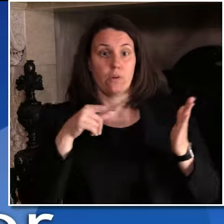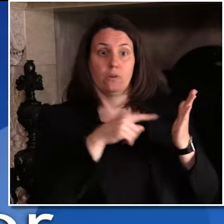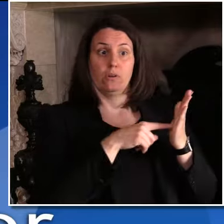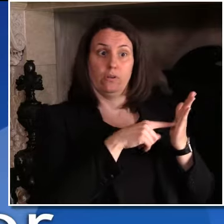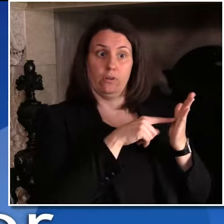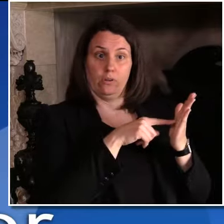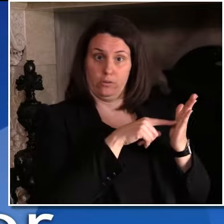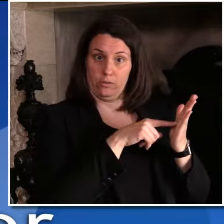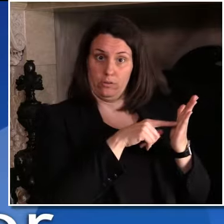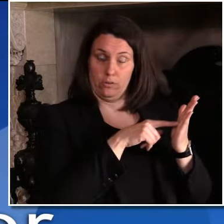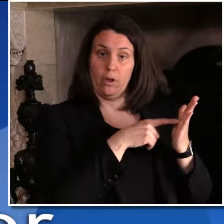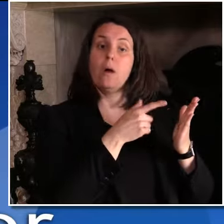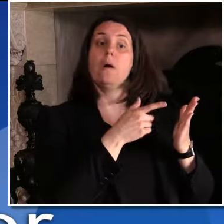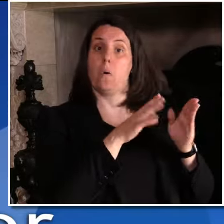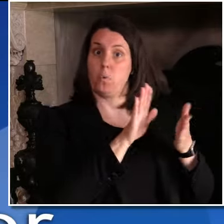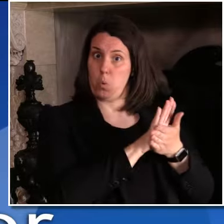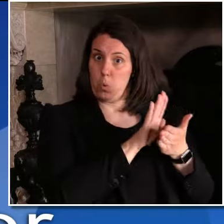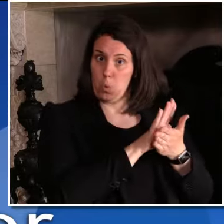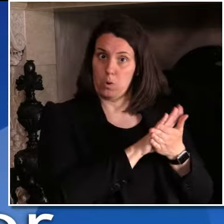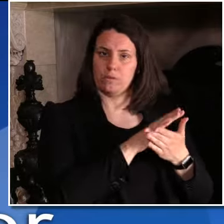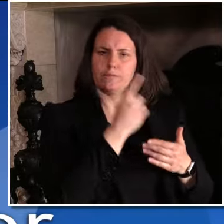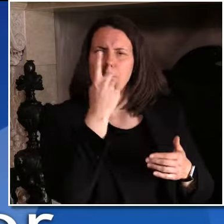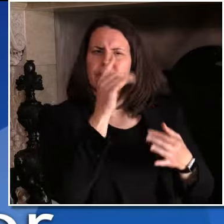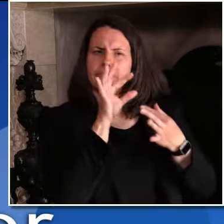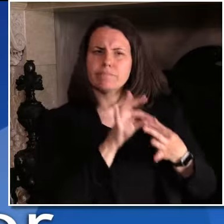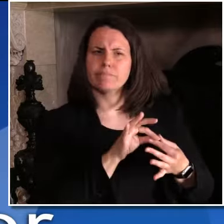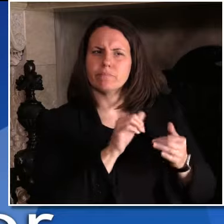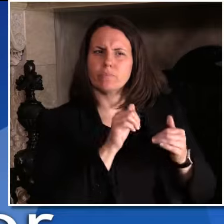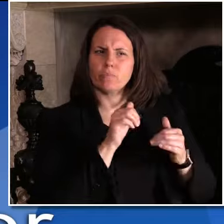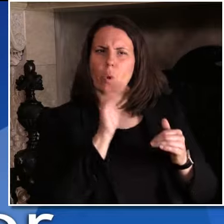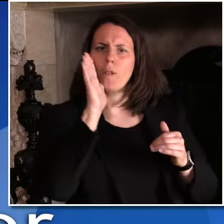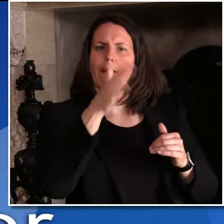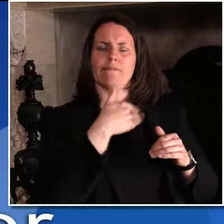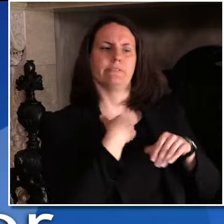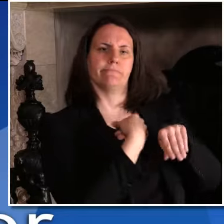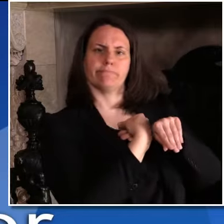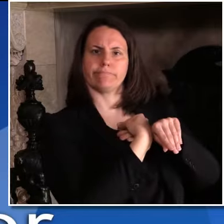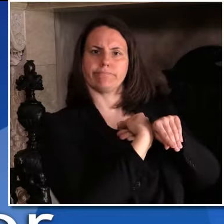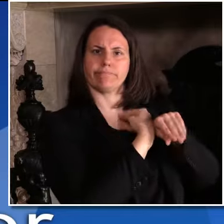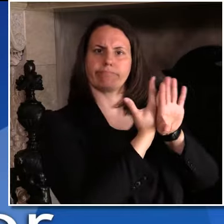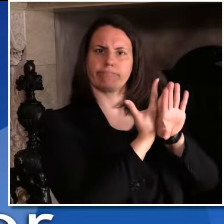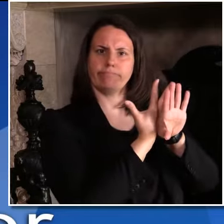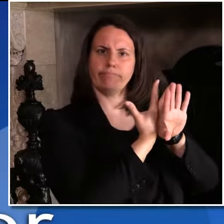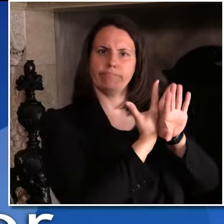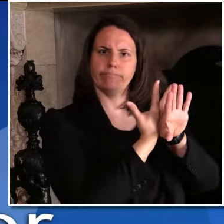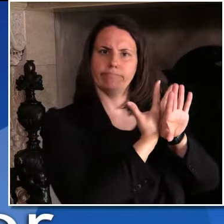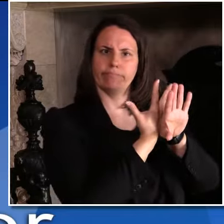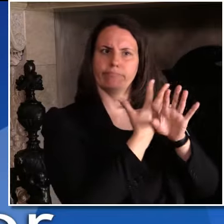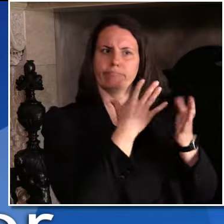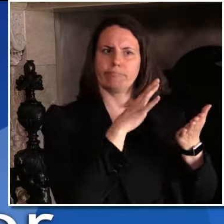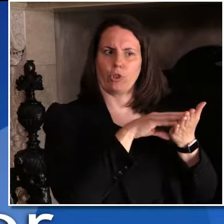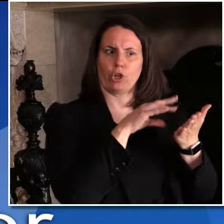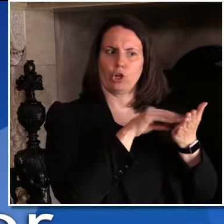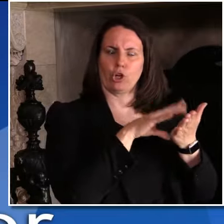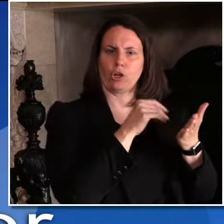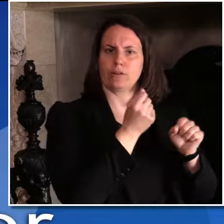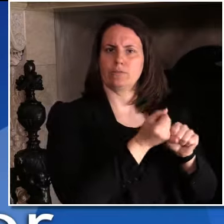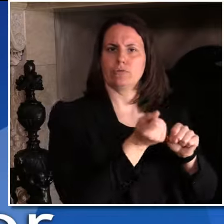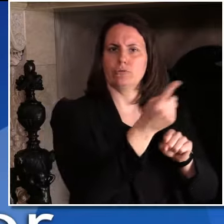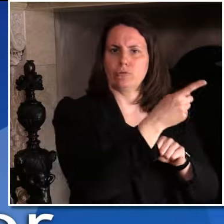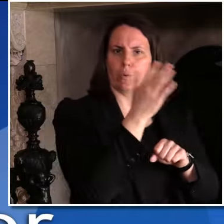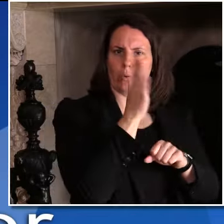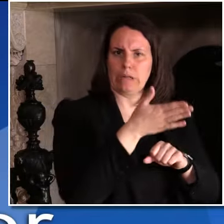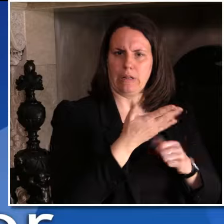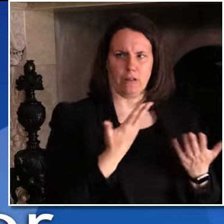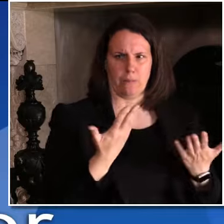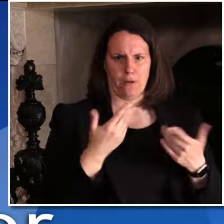prepare to do virtual learning for the next school year. So my question is directly to Governor Evers. As a former educator yourself, do you